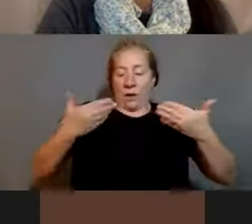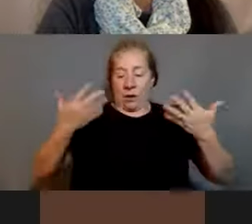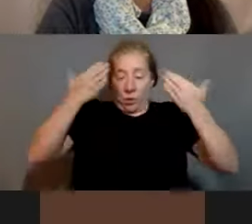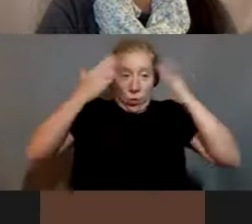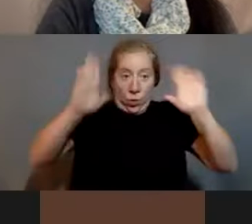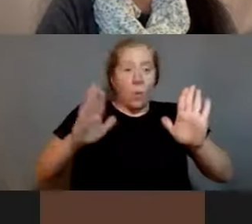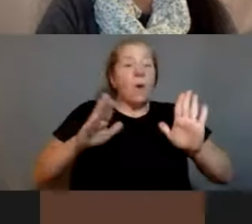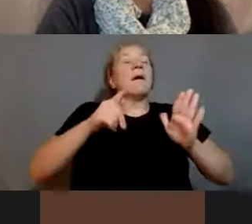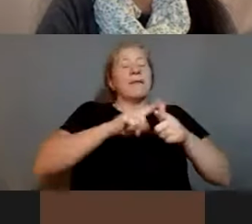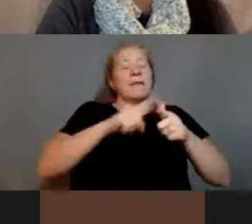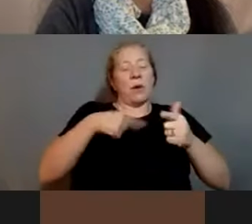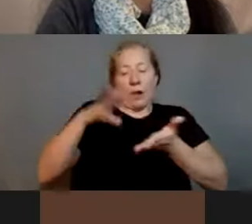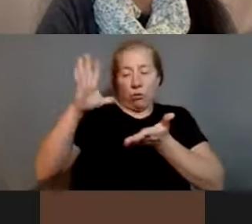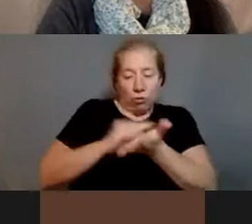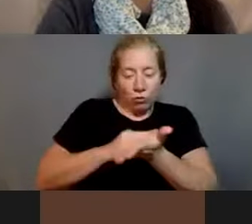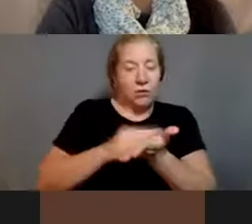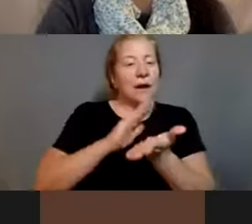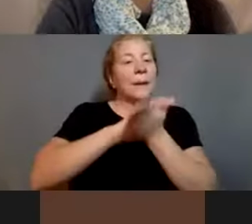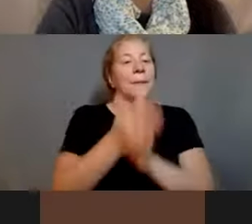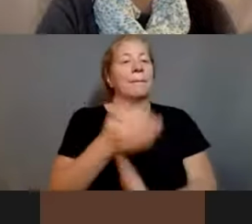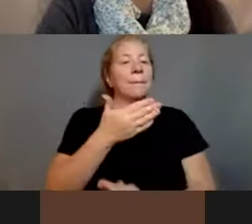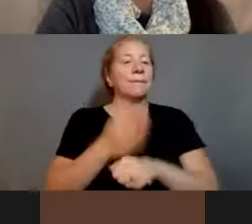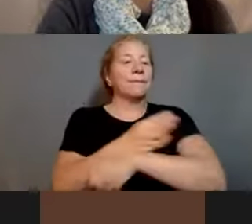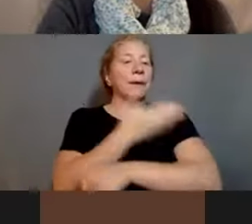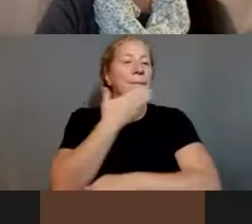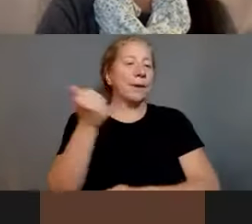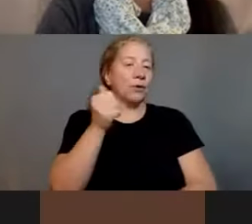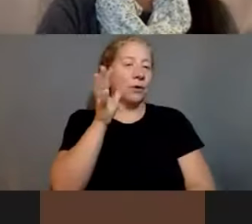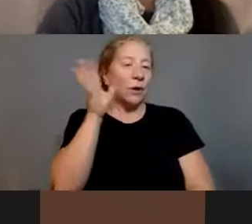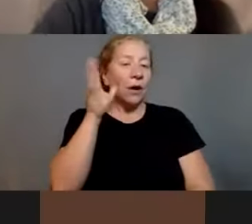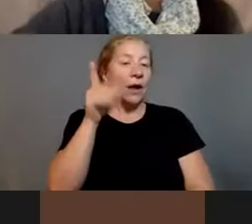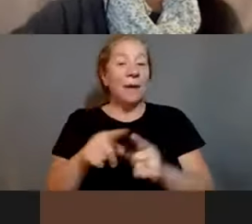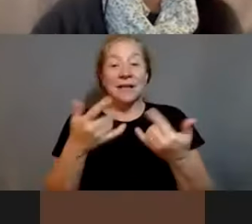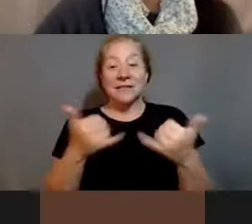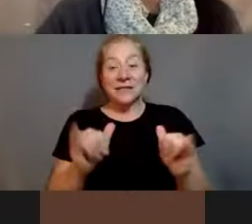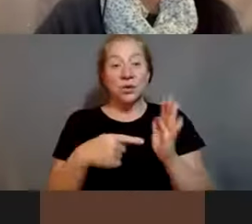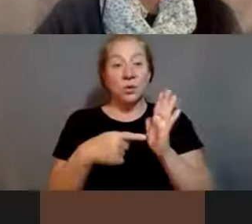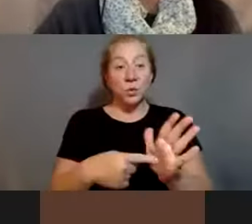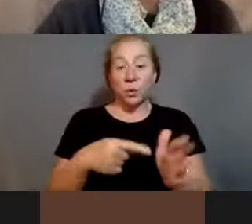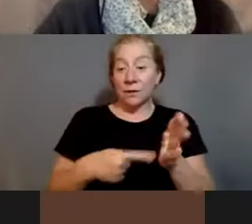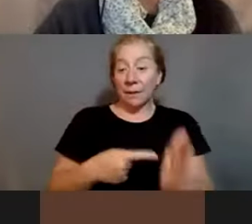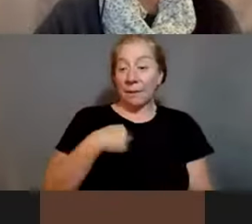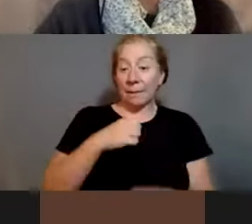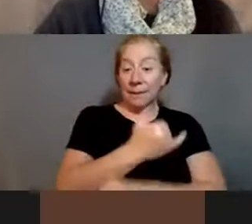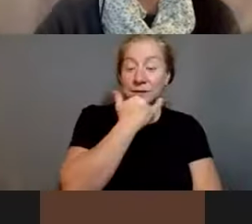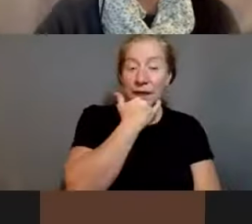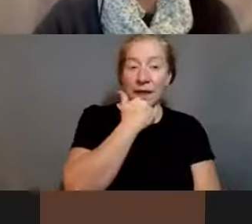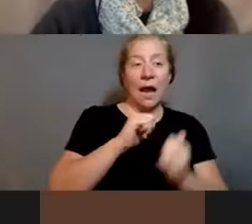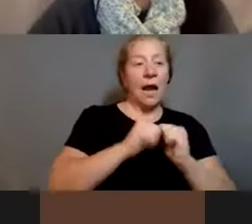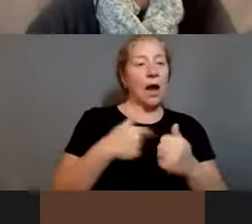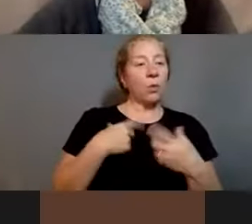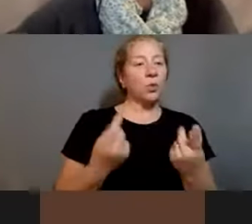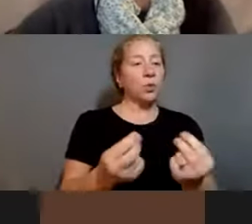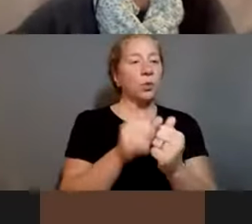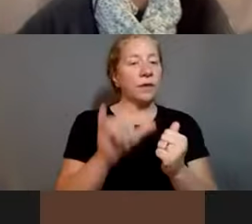that we can become better parents. And I think even the trial and error is important to show our kids, right? Because you're gonna say the